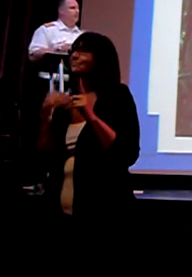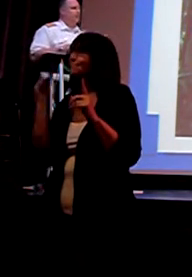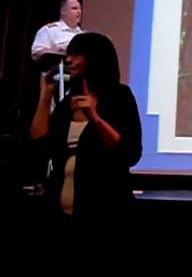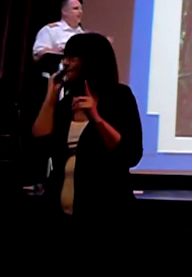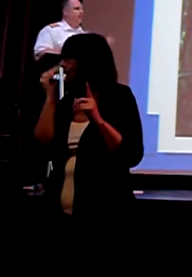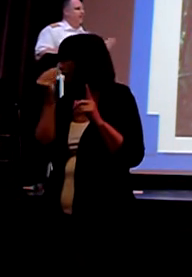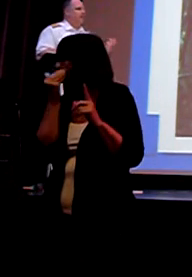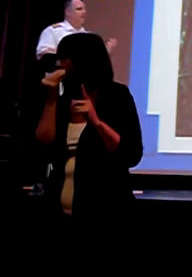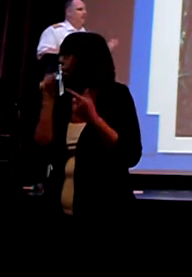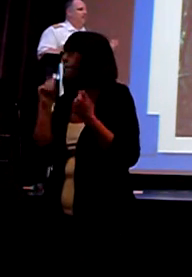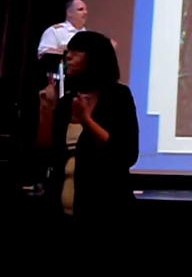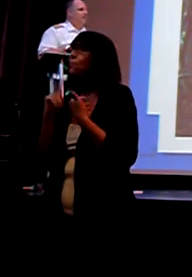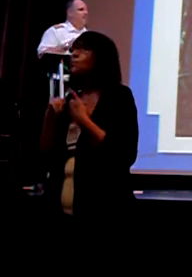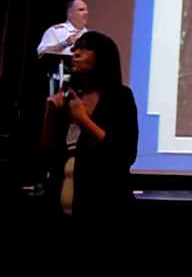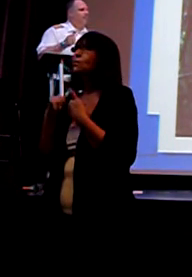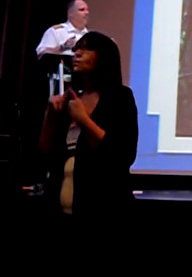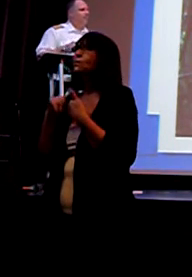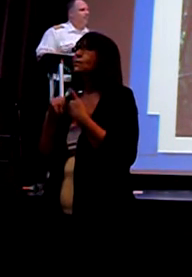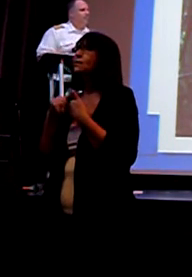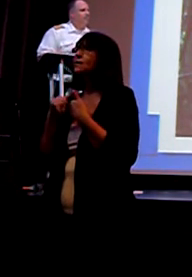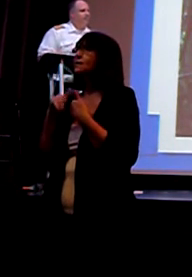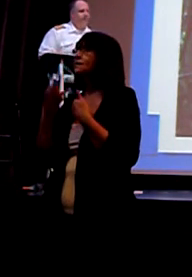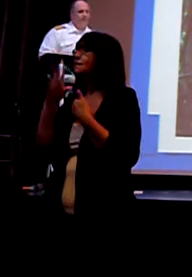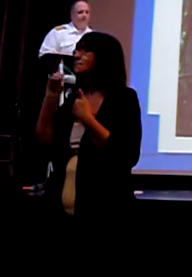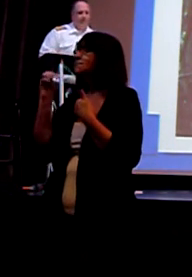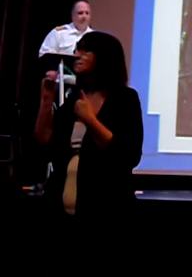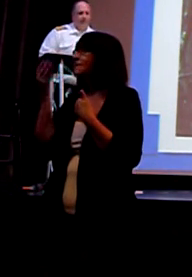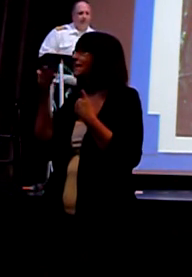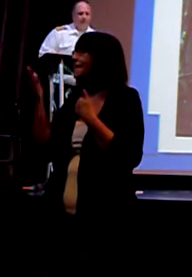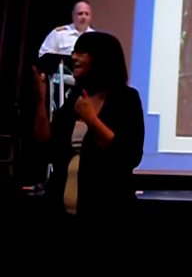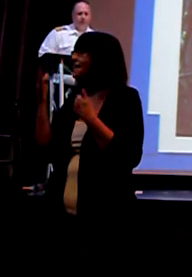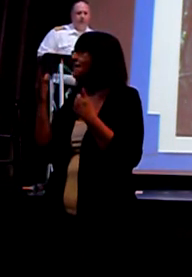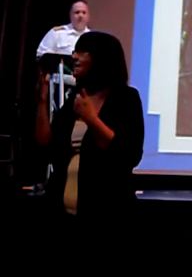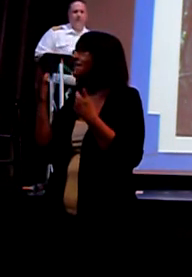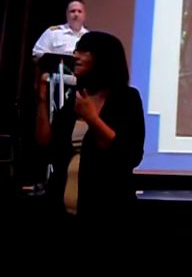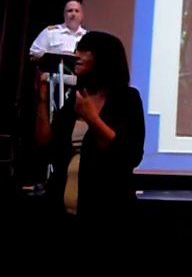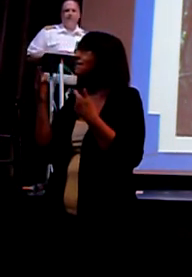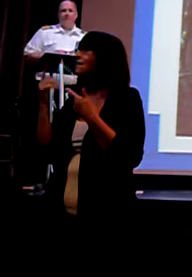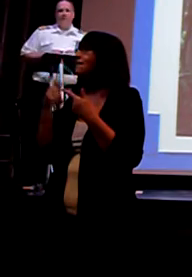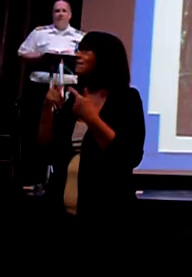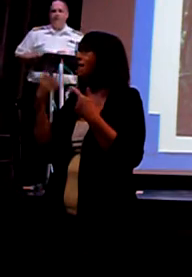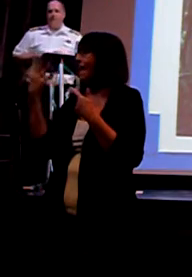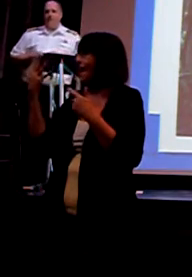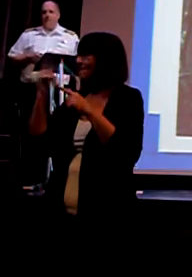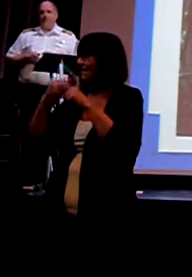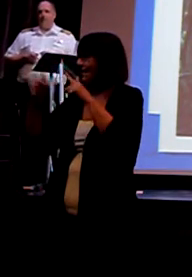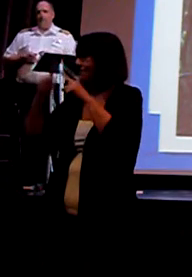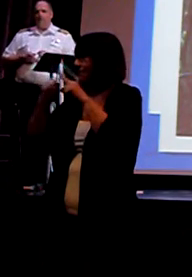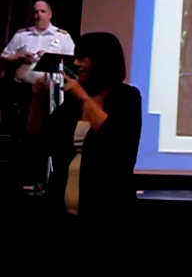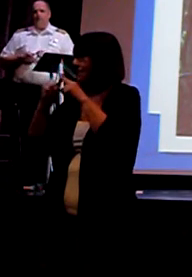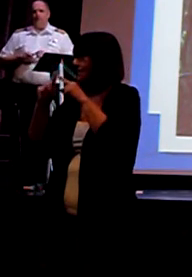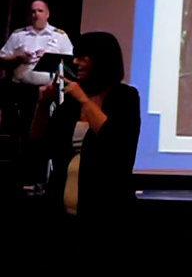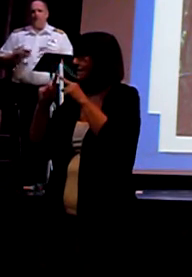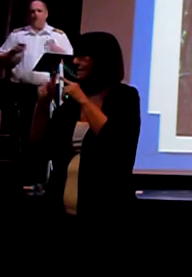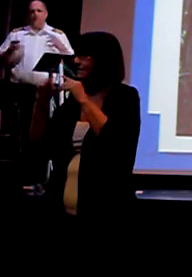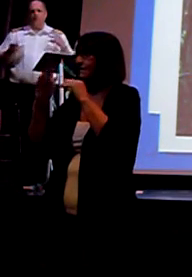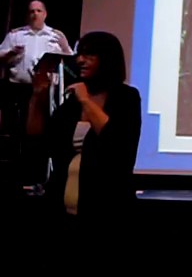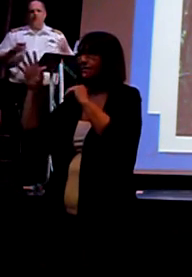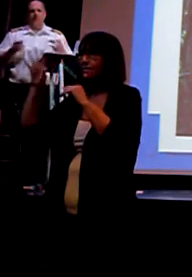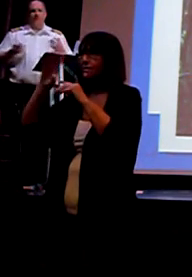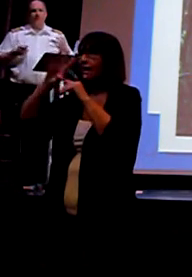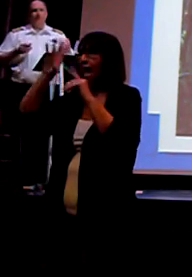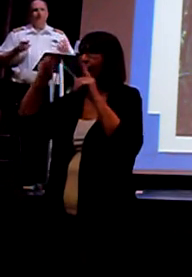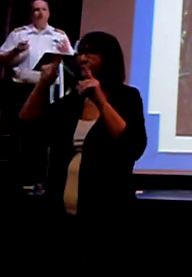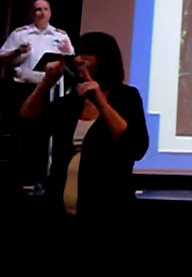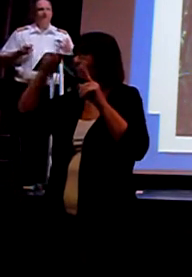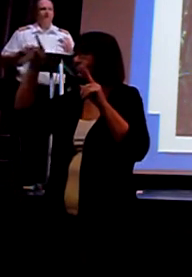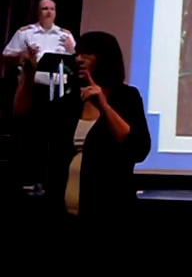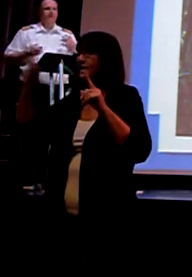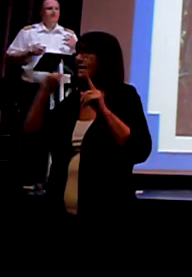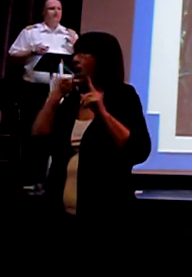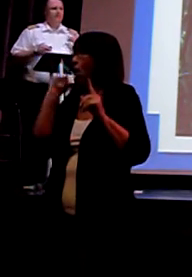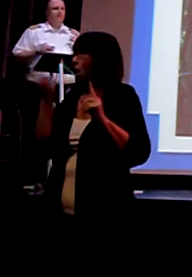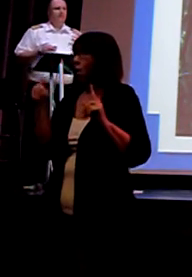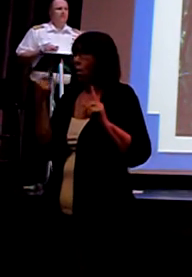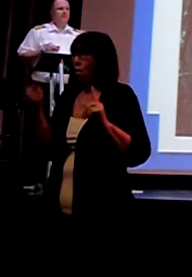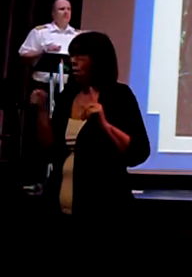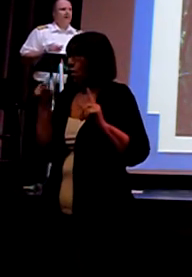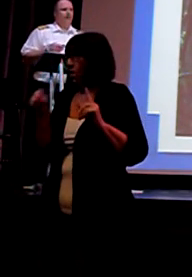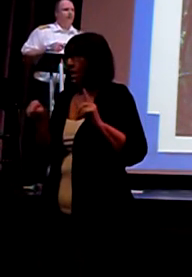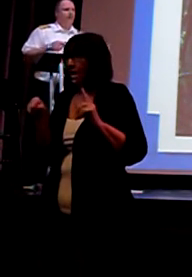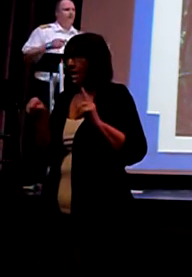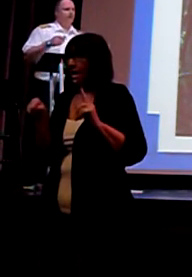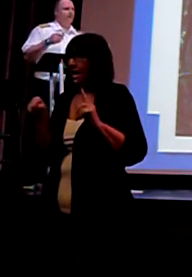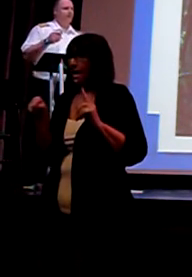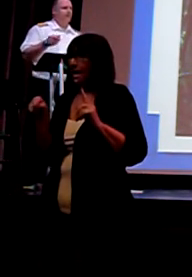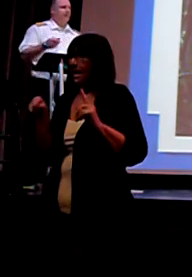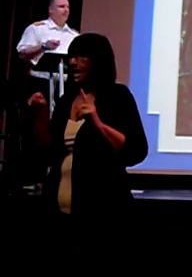flowers and fauna from five different continents here. So it's not only